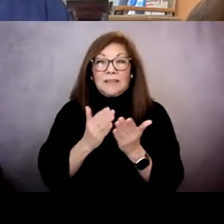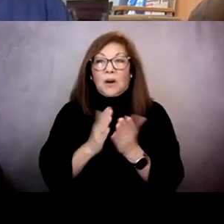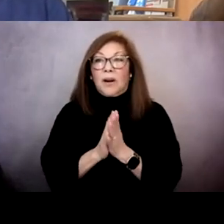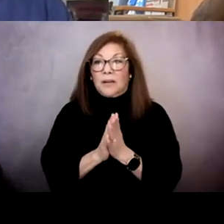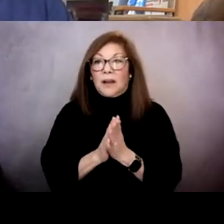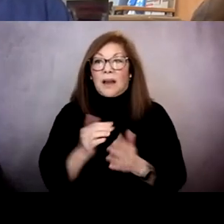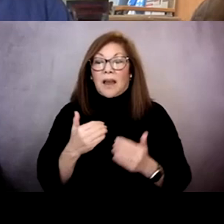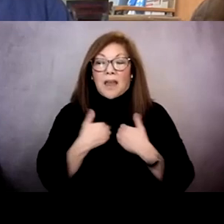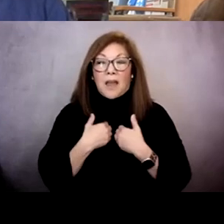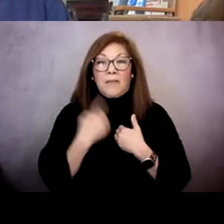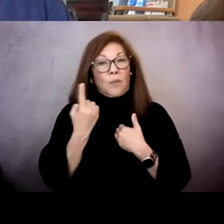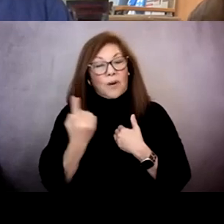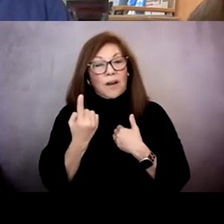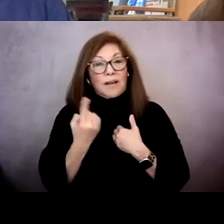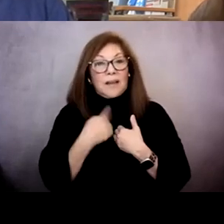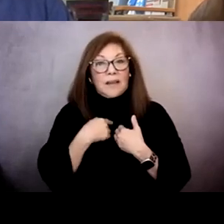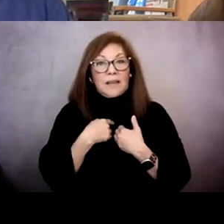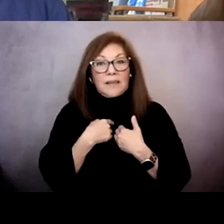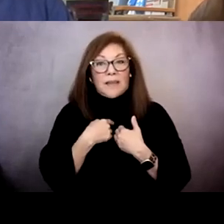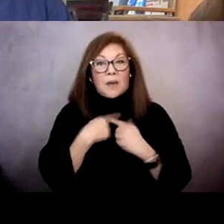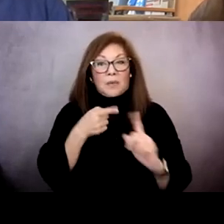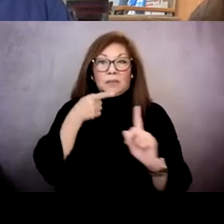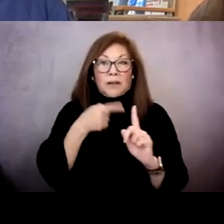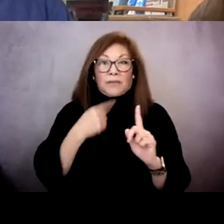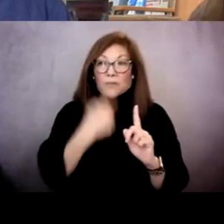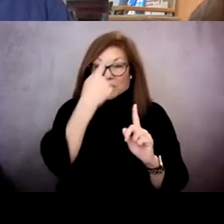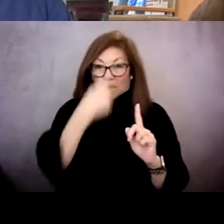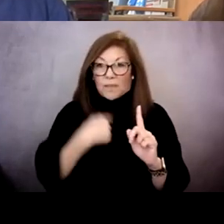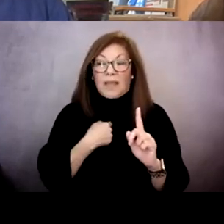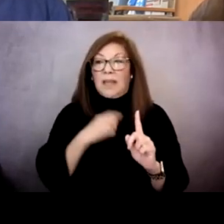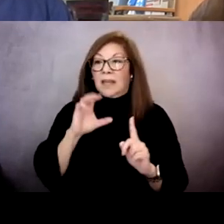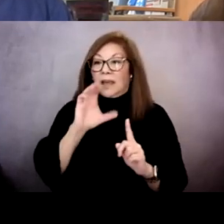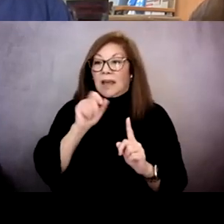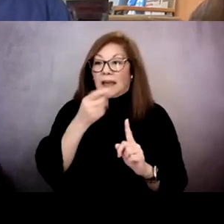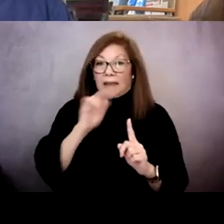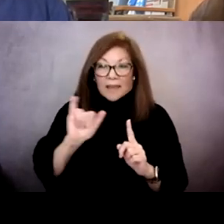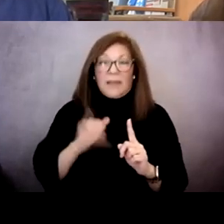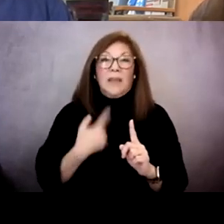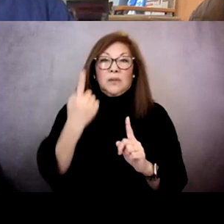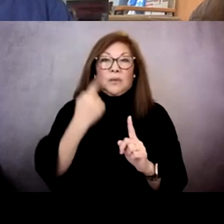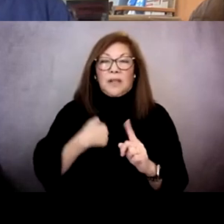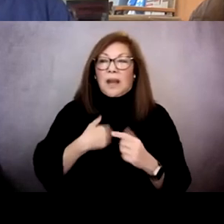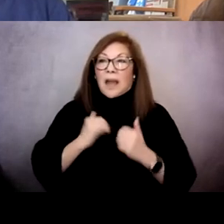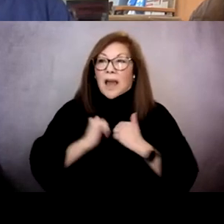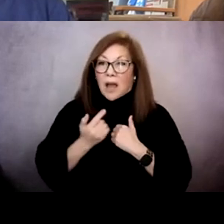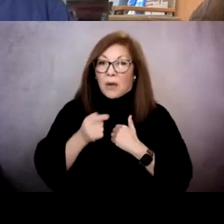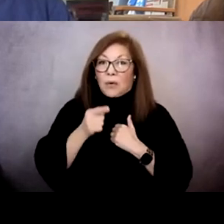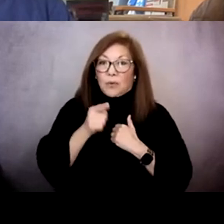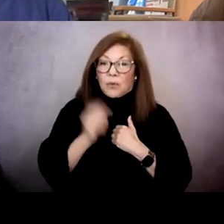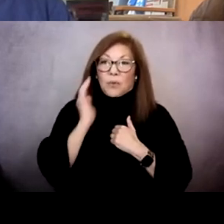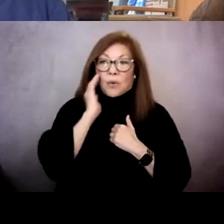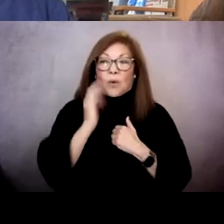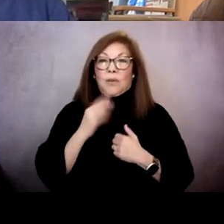one thing that was directed specifically at me, and it was a question about how do you know when that your